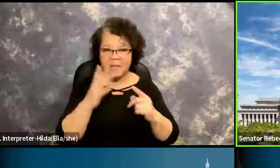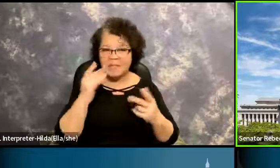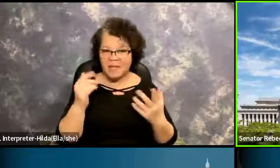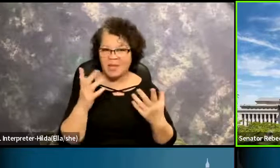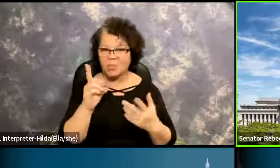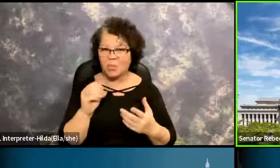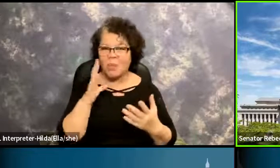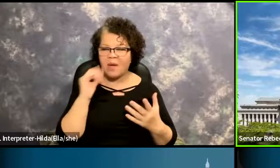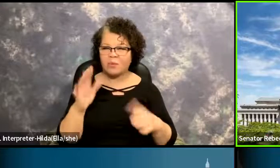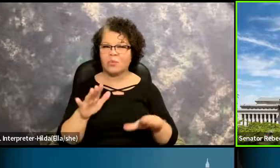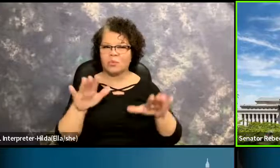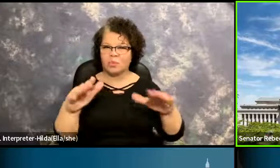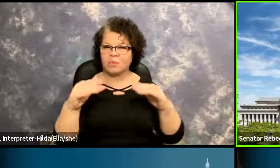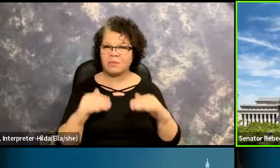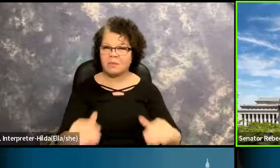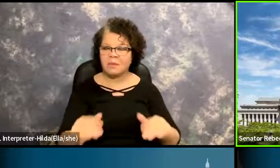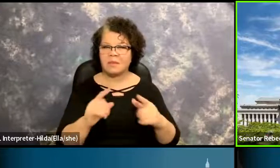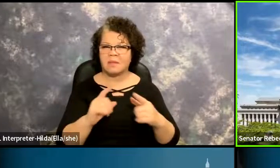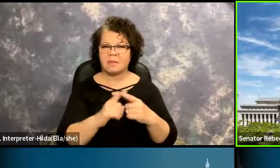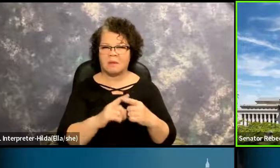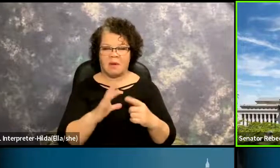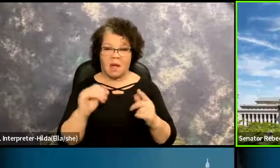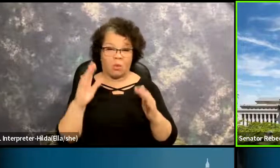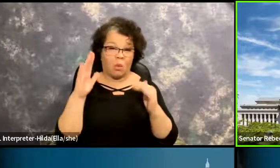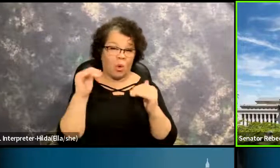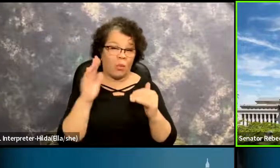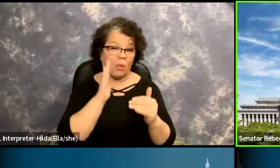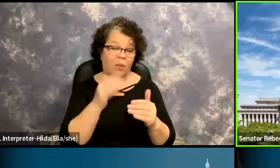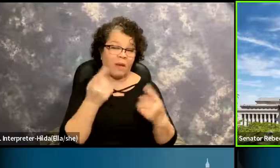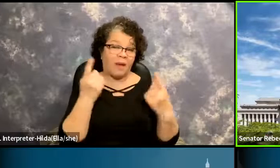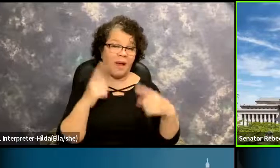down and hope that that will happen.